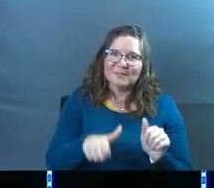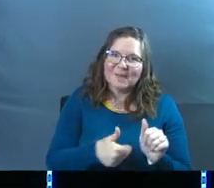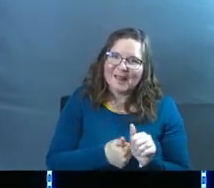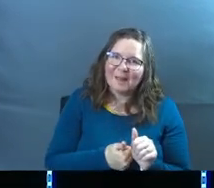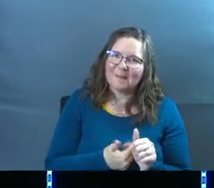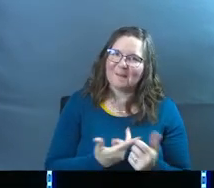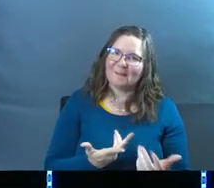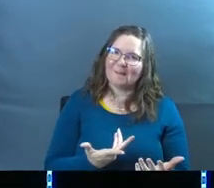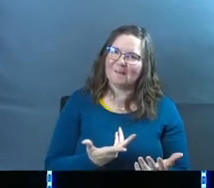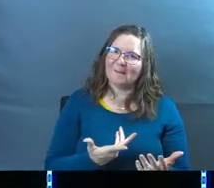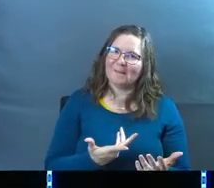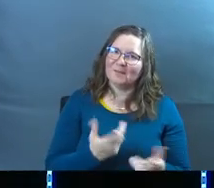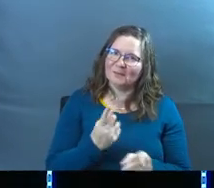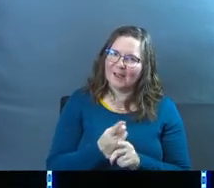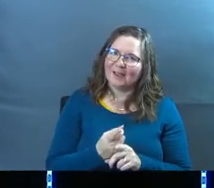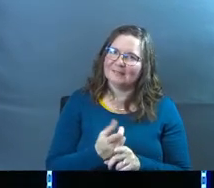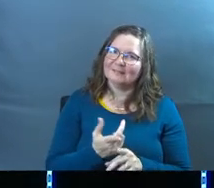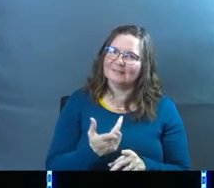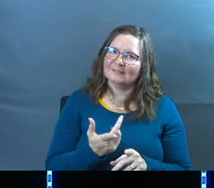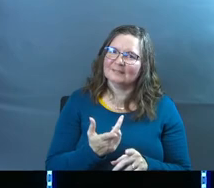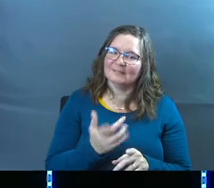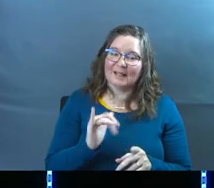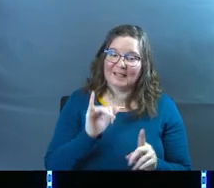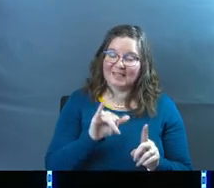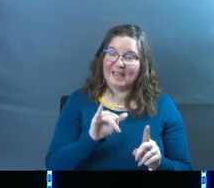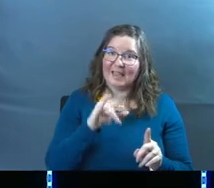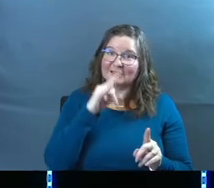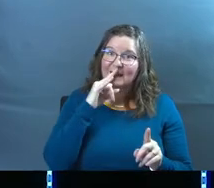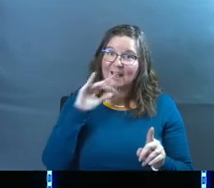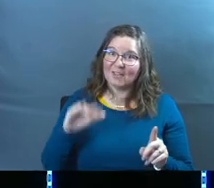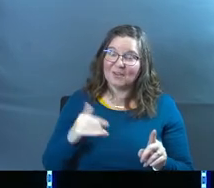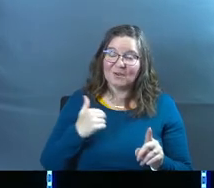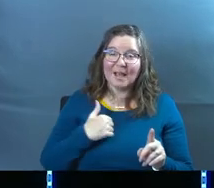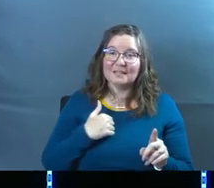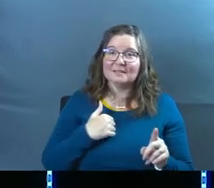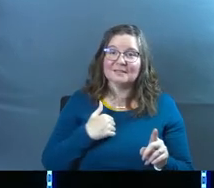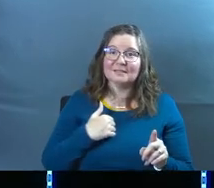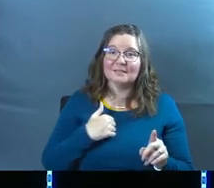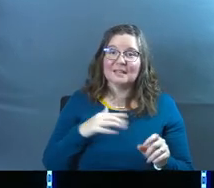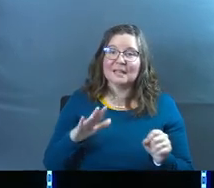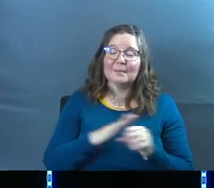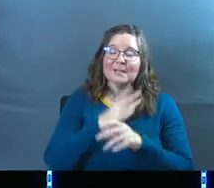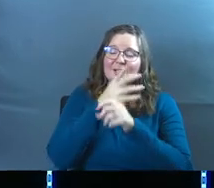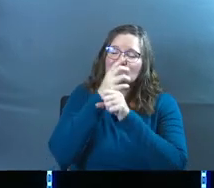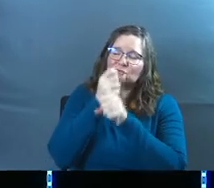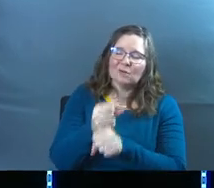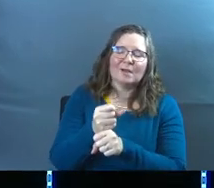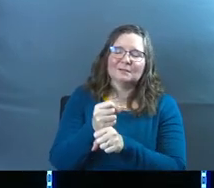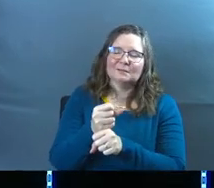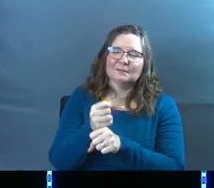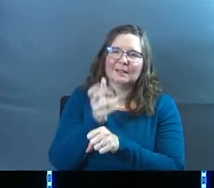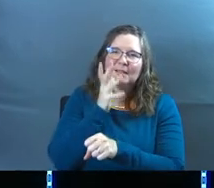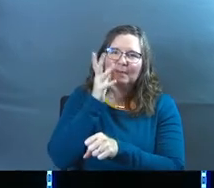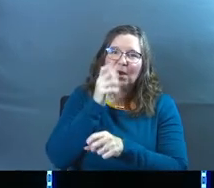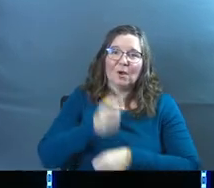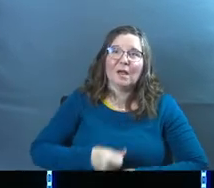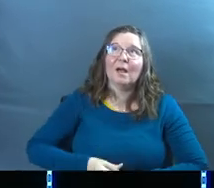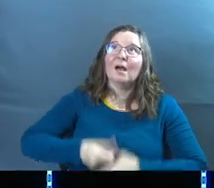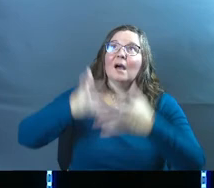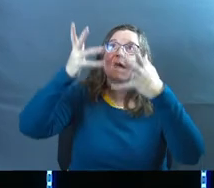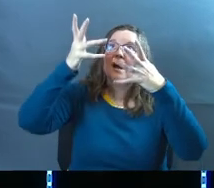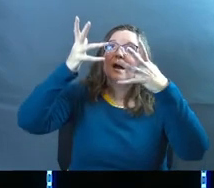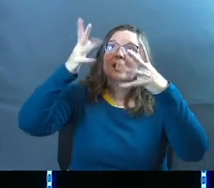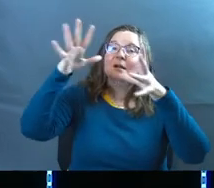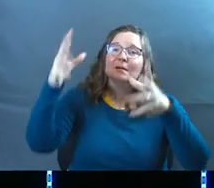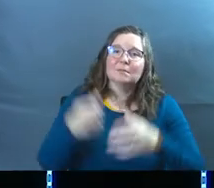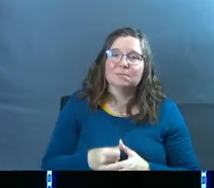up. Right? Like that toddler has absolute, complete trust without question in their mom